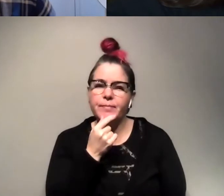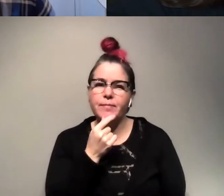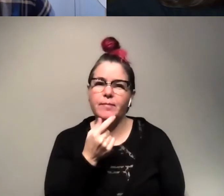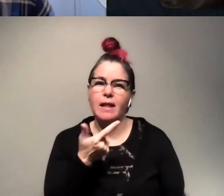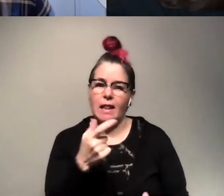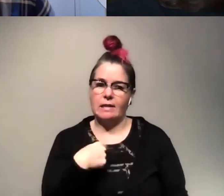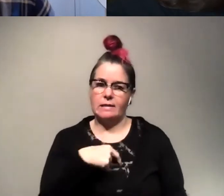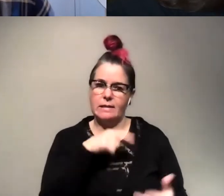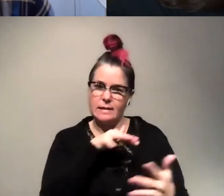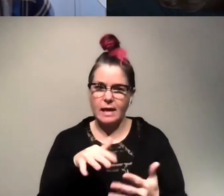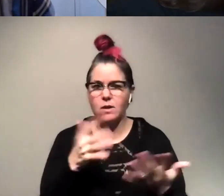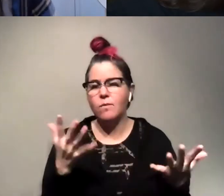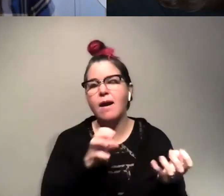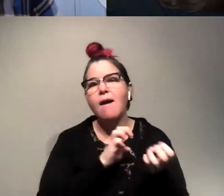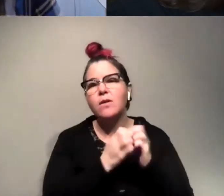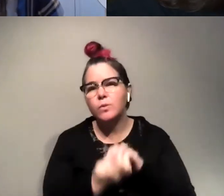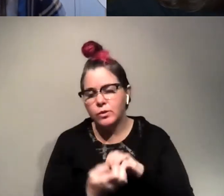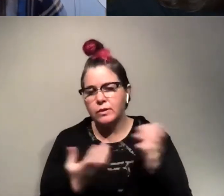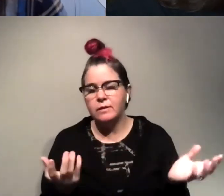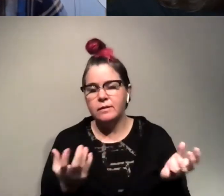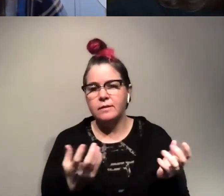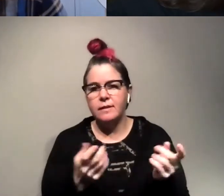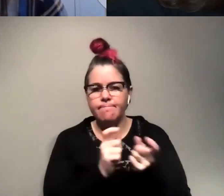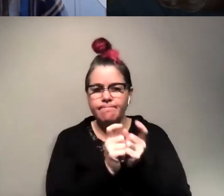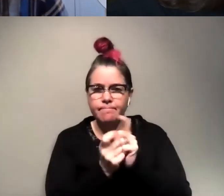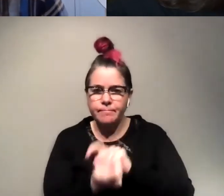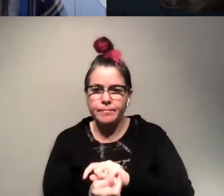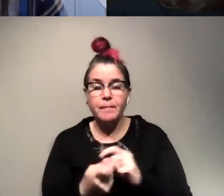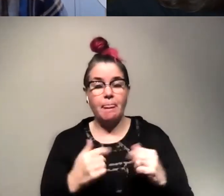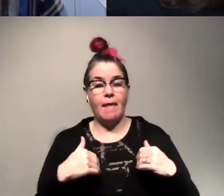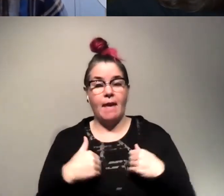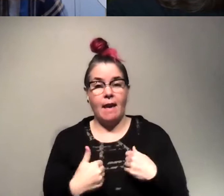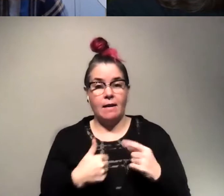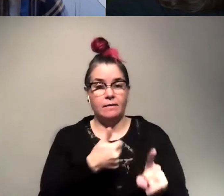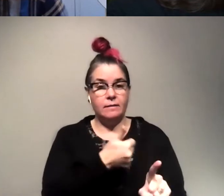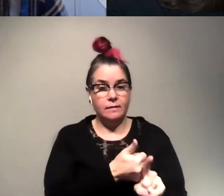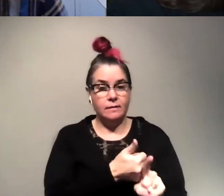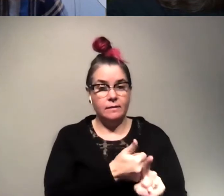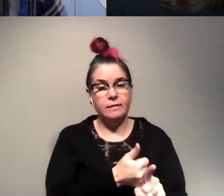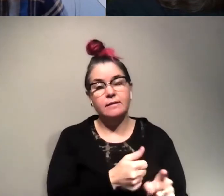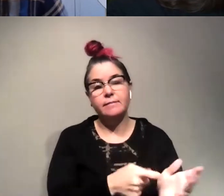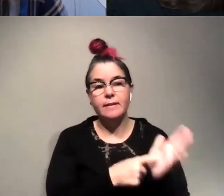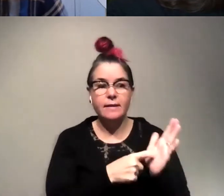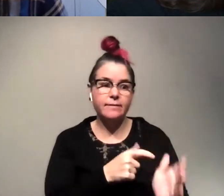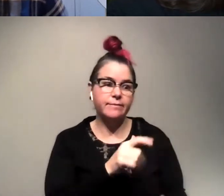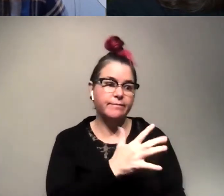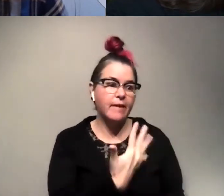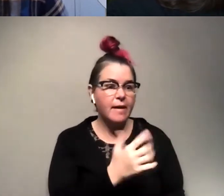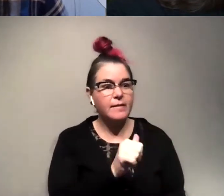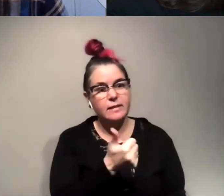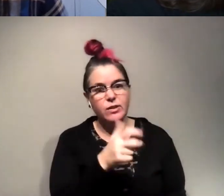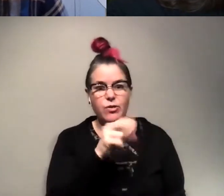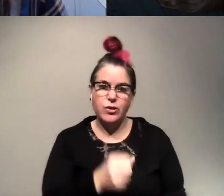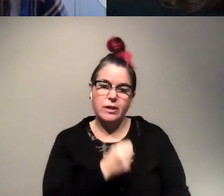evolution, because animals, will take 5, 10, 30